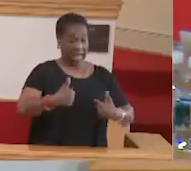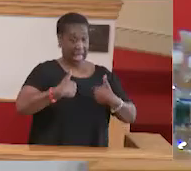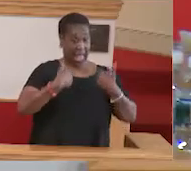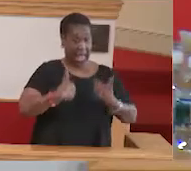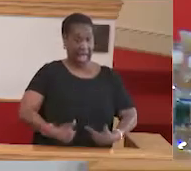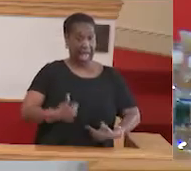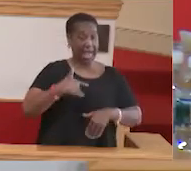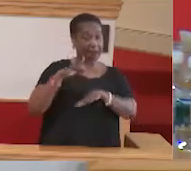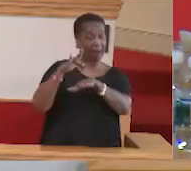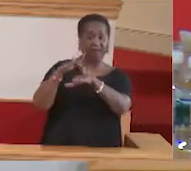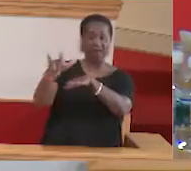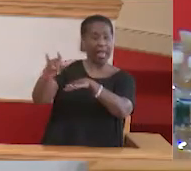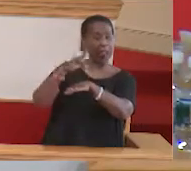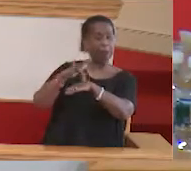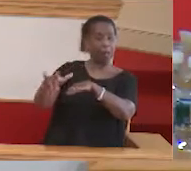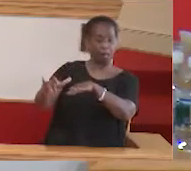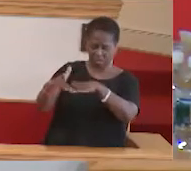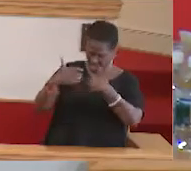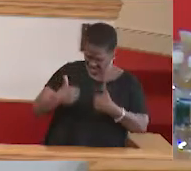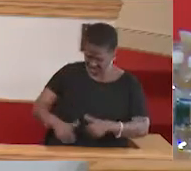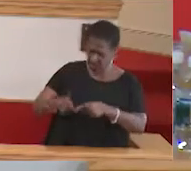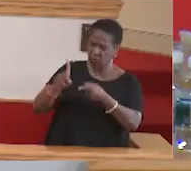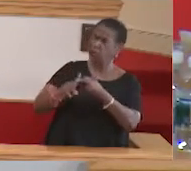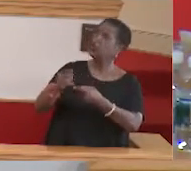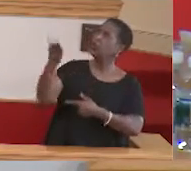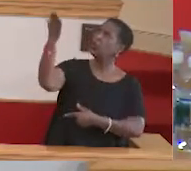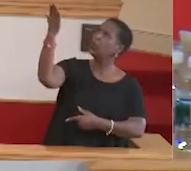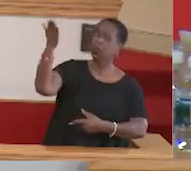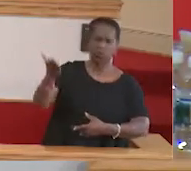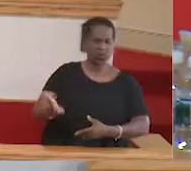I am available to you.